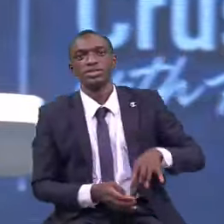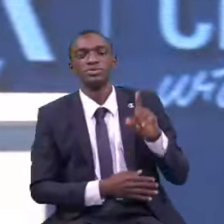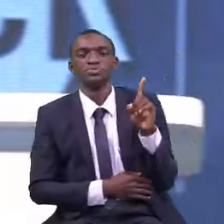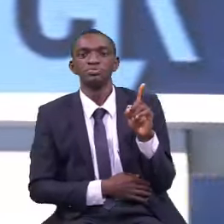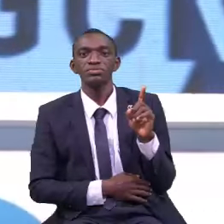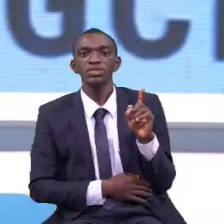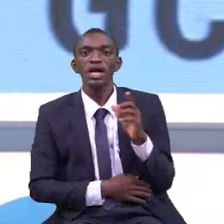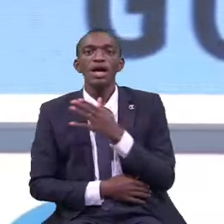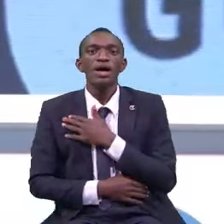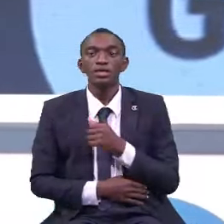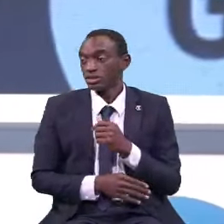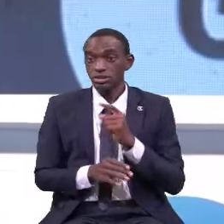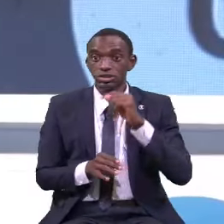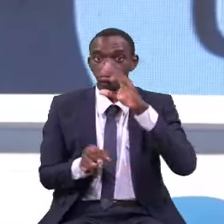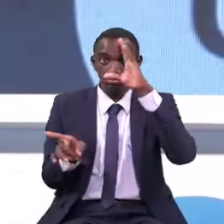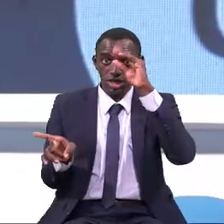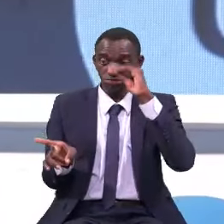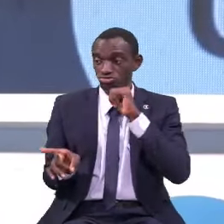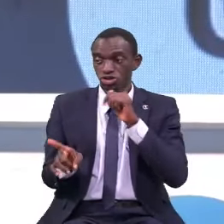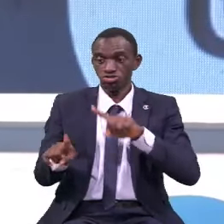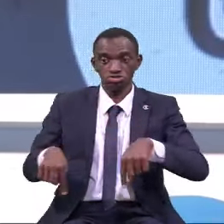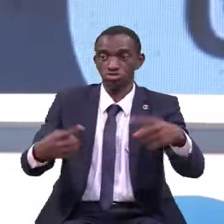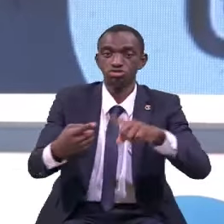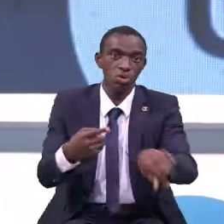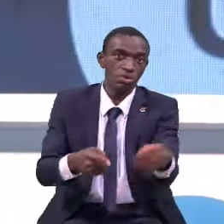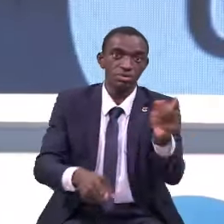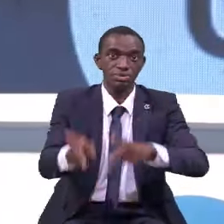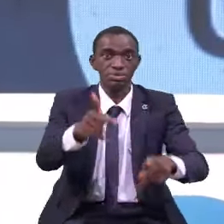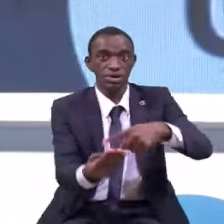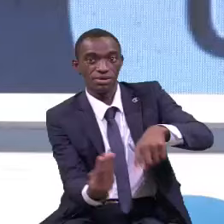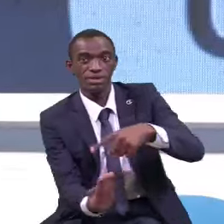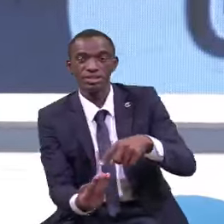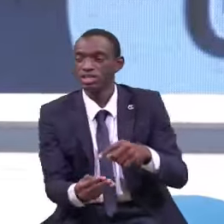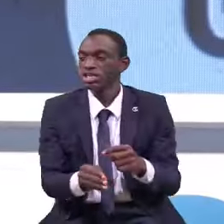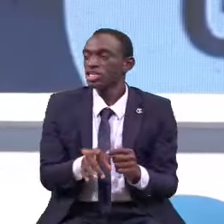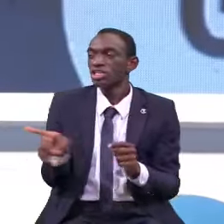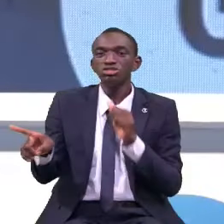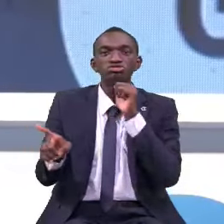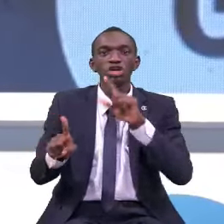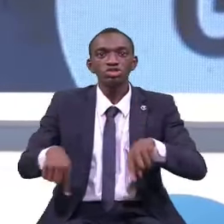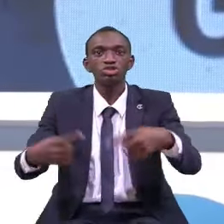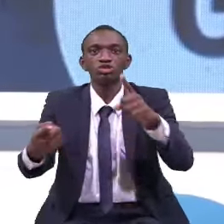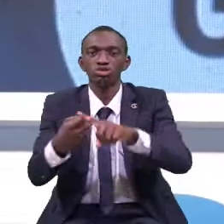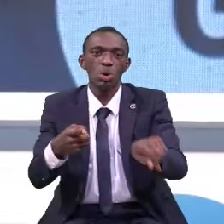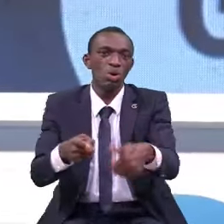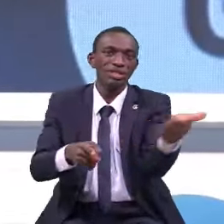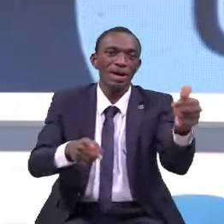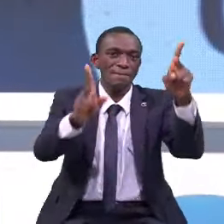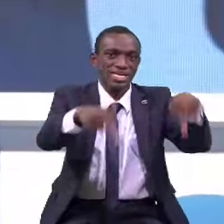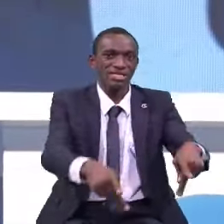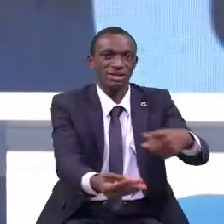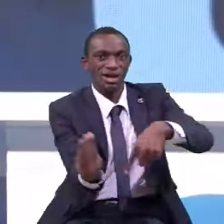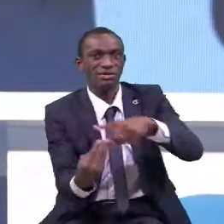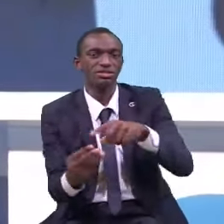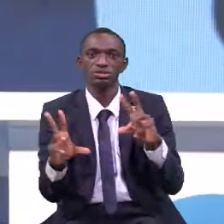He didn't go to any other person around. He didn't look to any other person around.